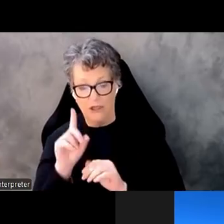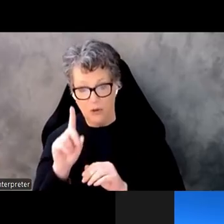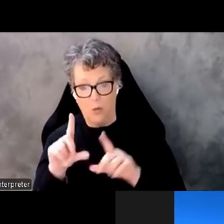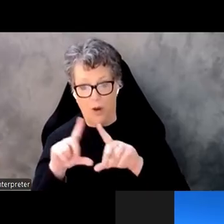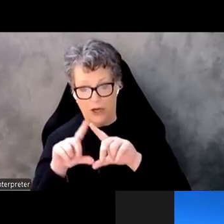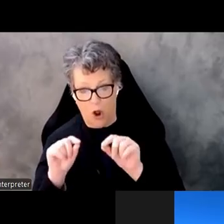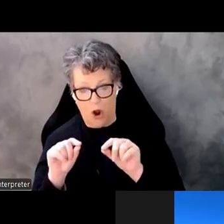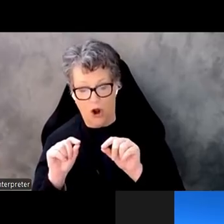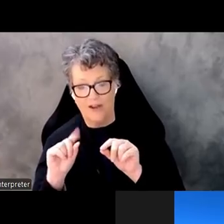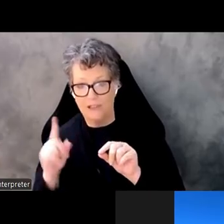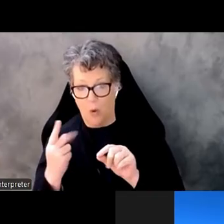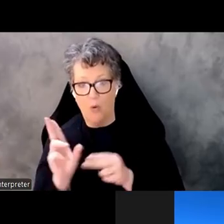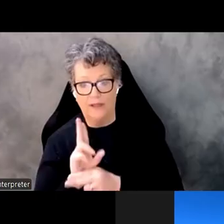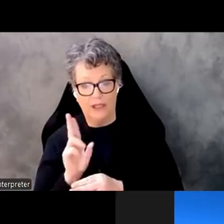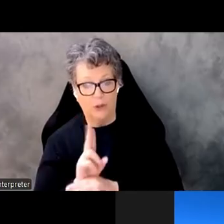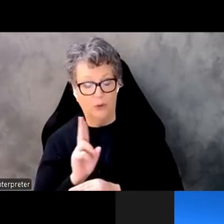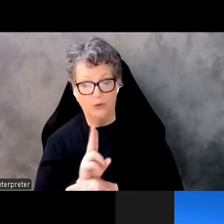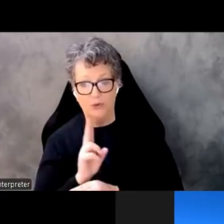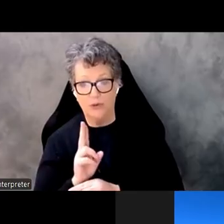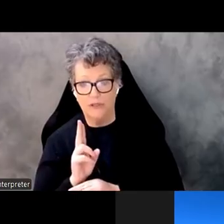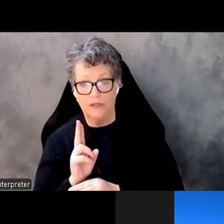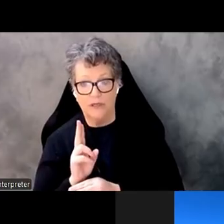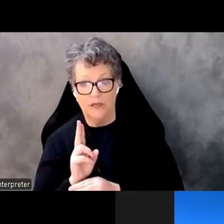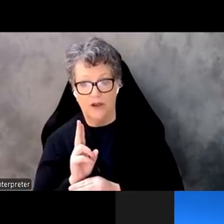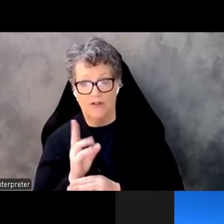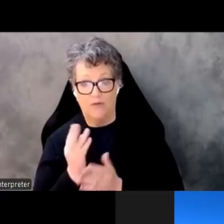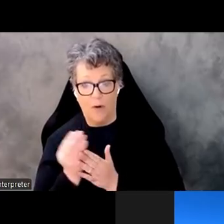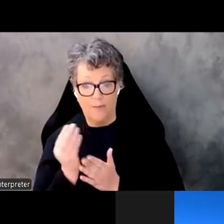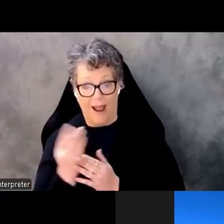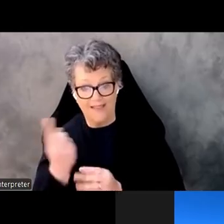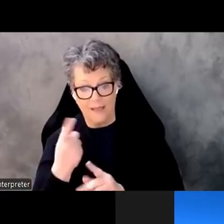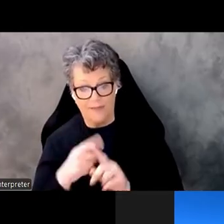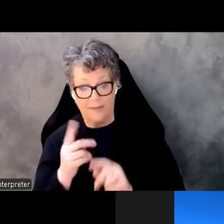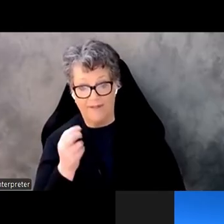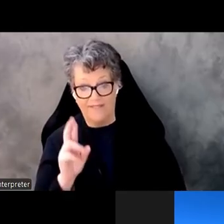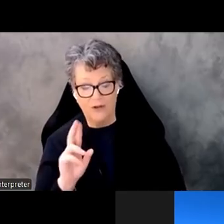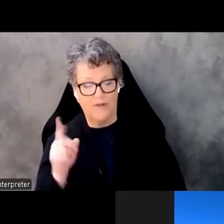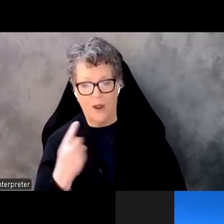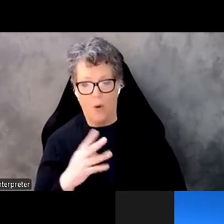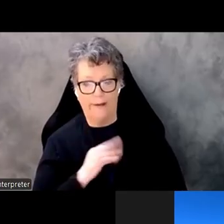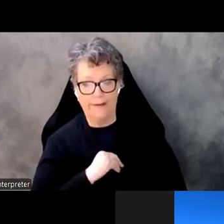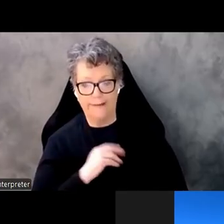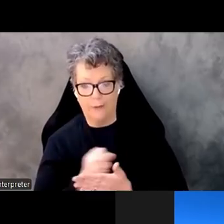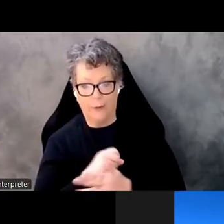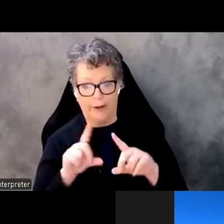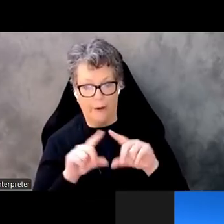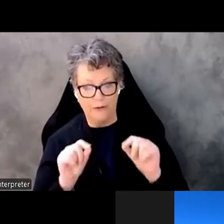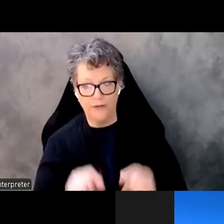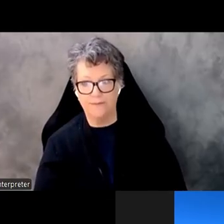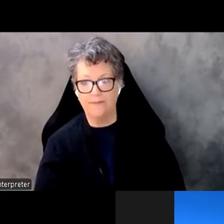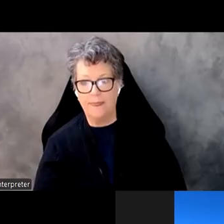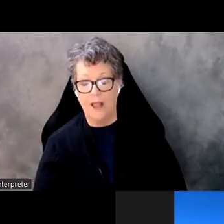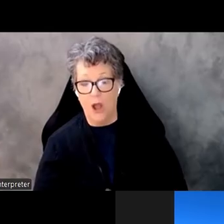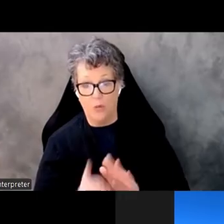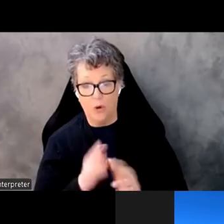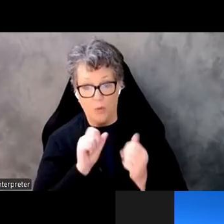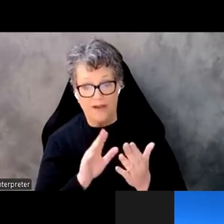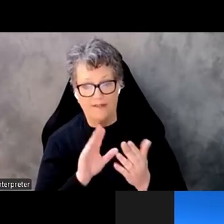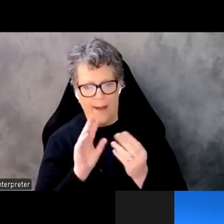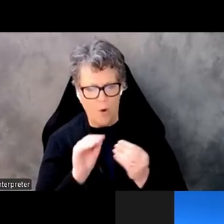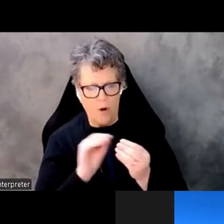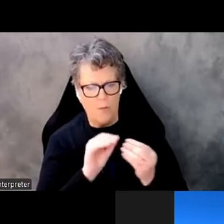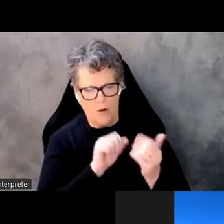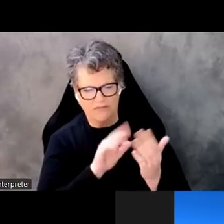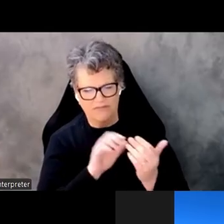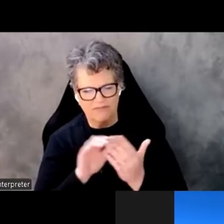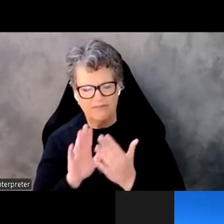and it's only used in instances where if we're buying something from a vendor, they only accept credit cards, right? We're running into that more and more as